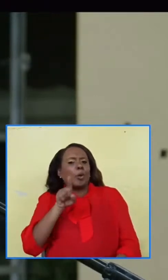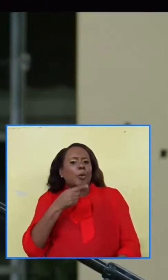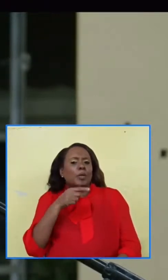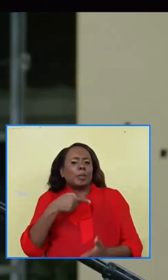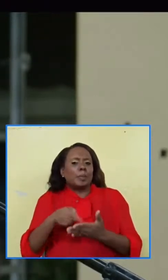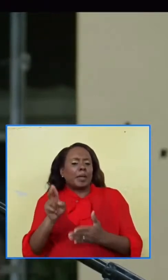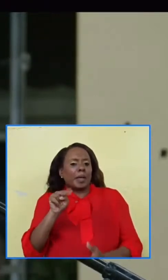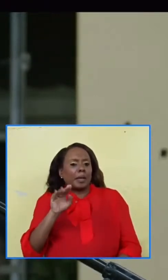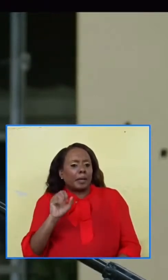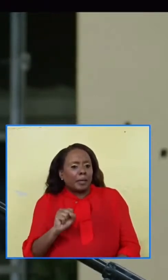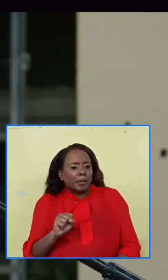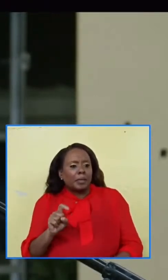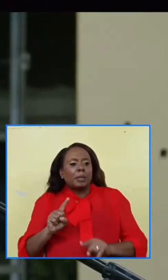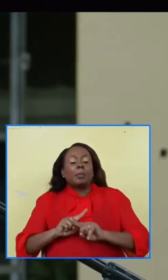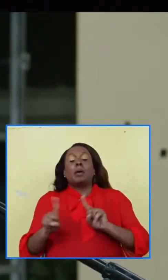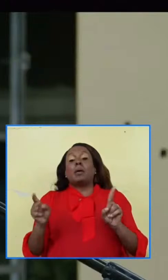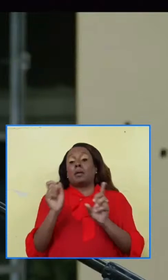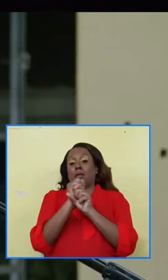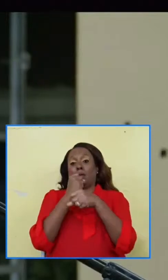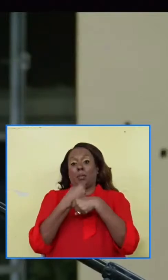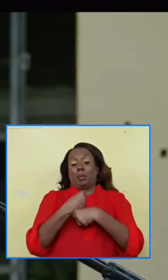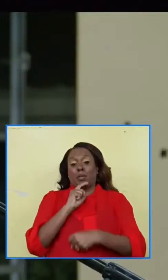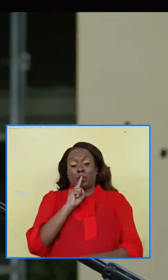a surety, is to insure